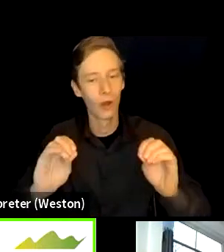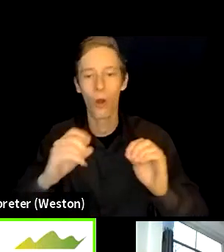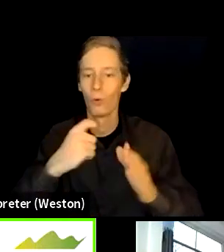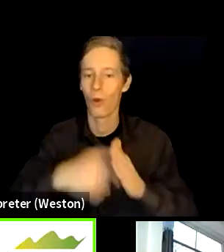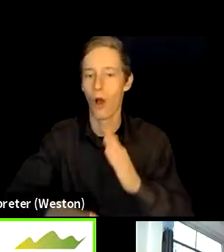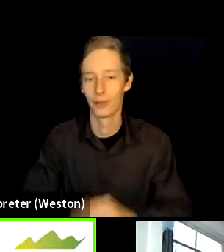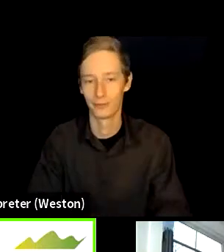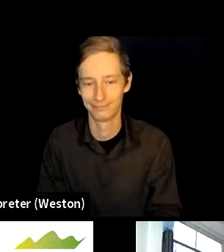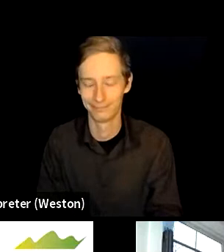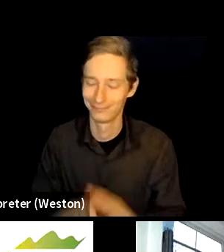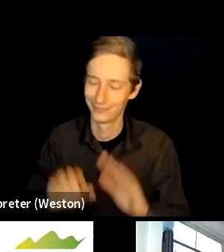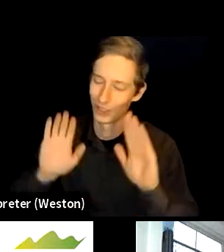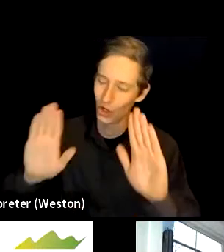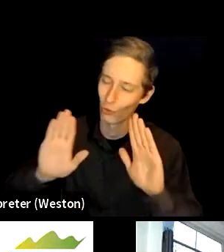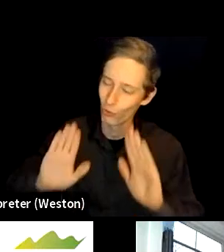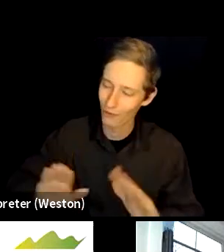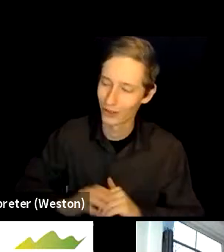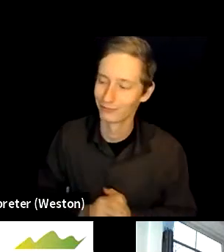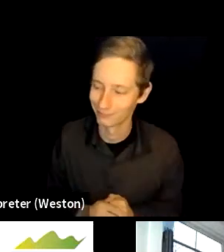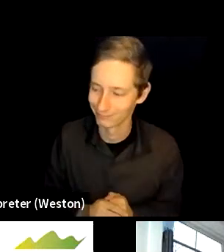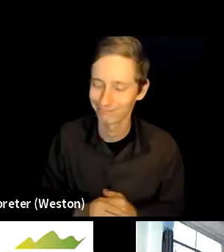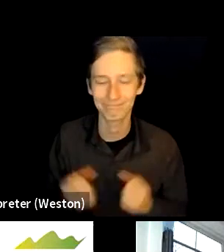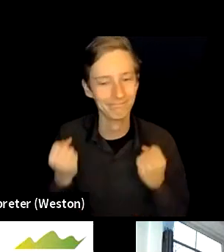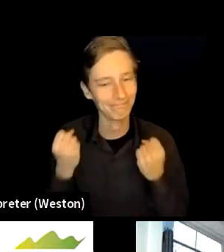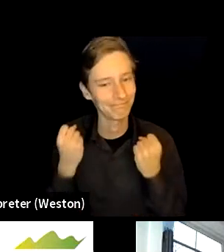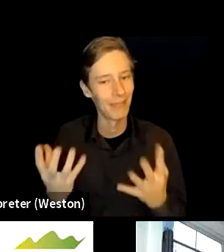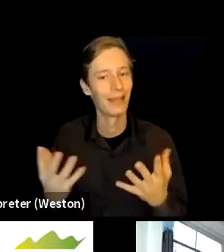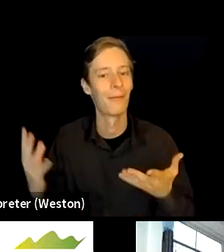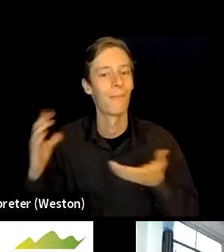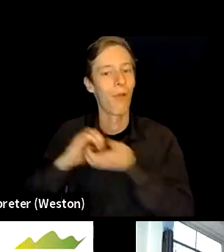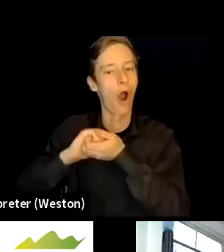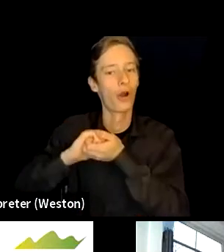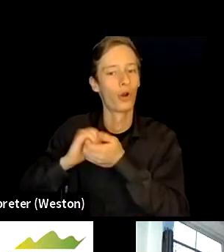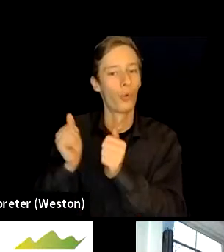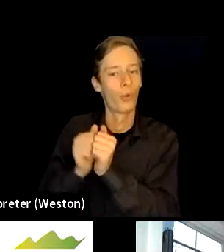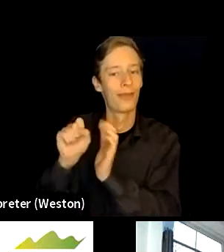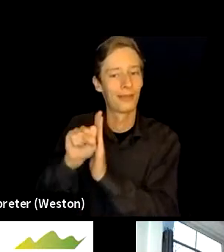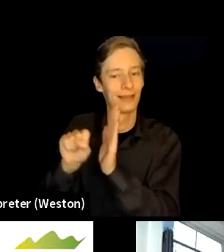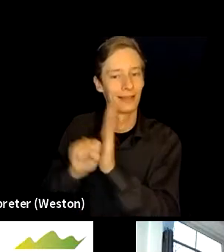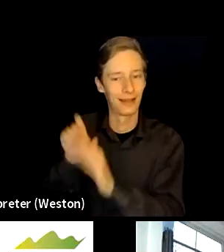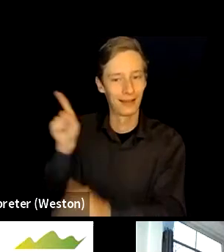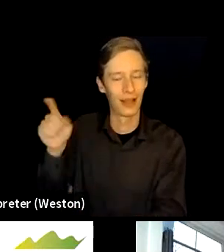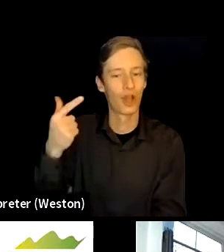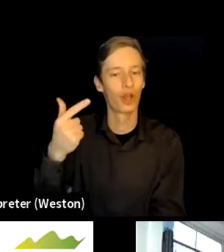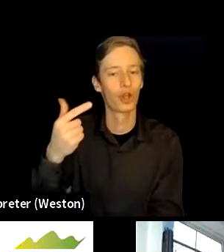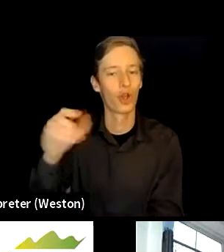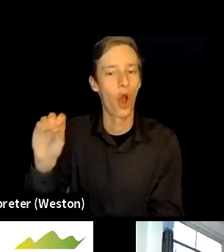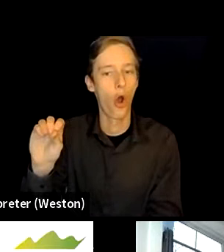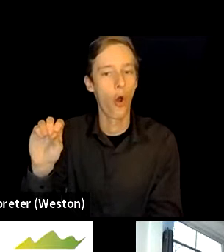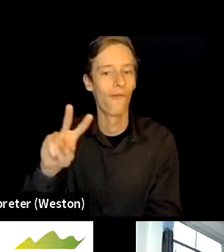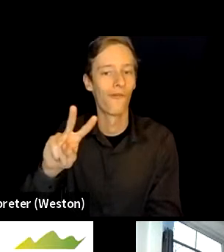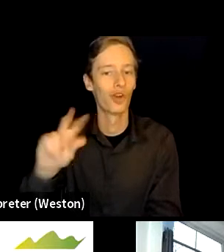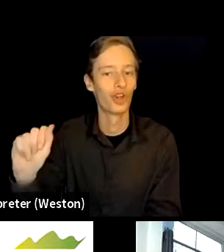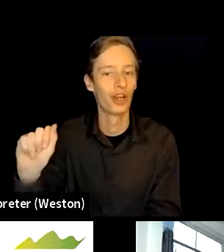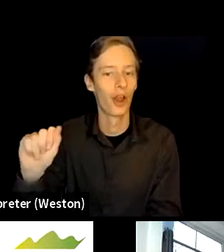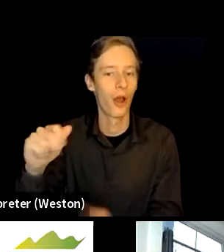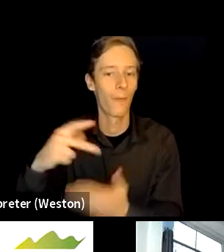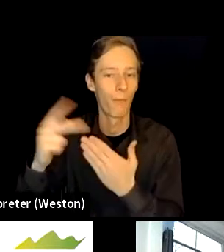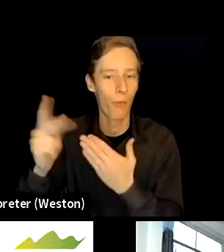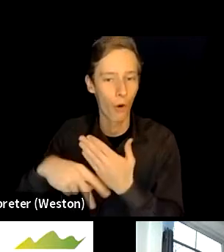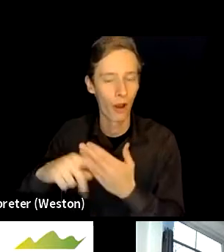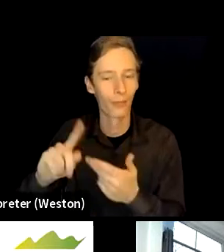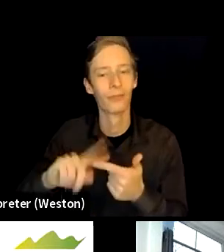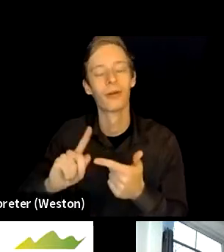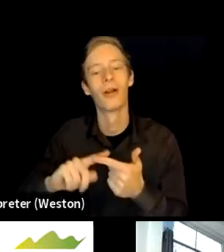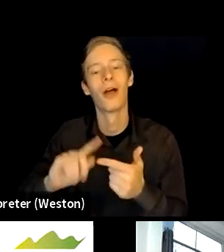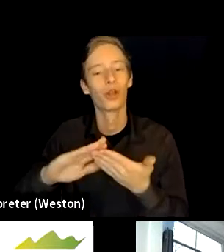Terrific. And we've had a lot of partnerships with the state and helping to fund this as well through the Go Virginia program and community development block grants, which has made a real